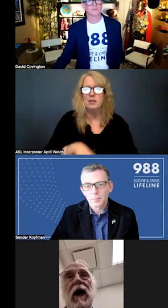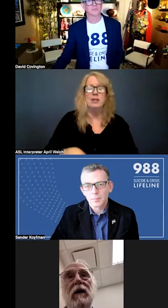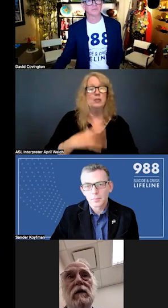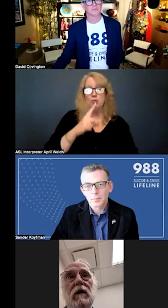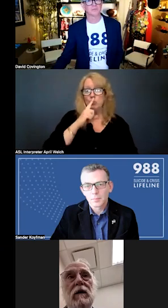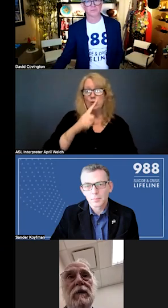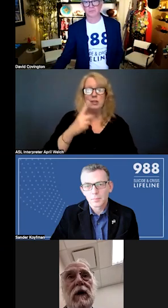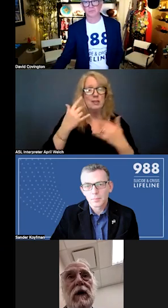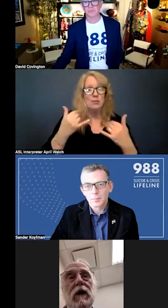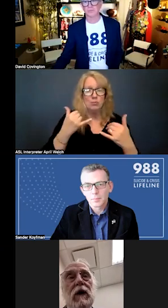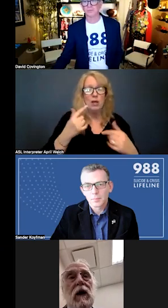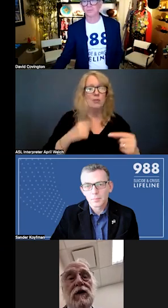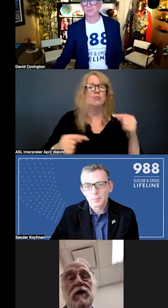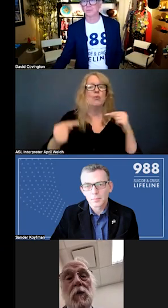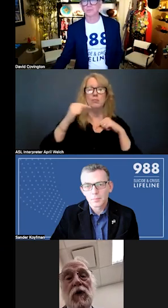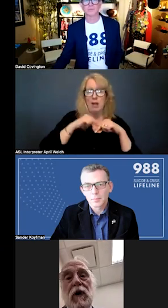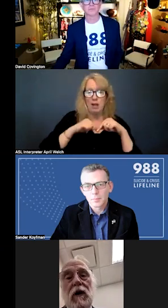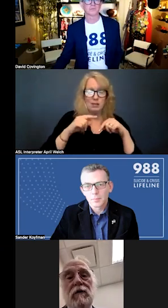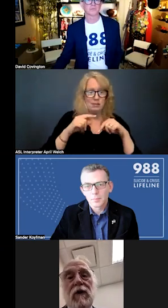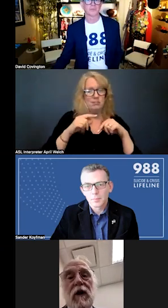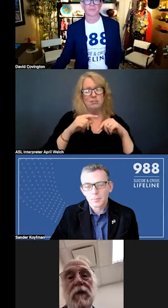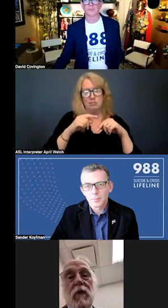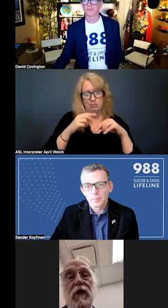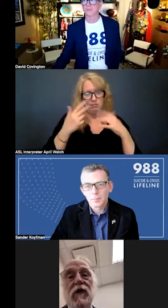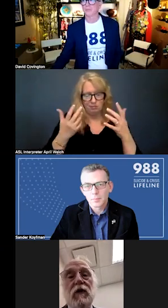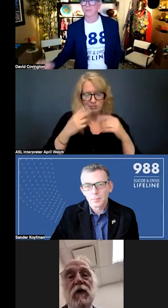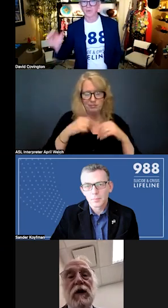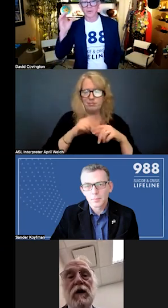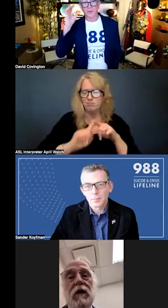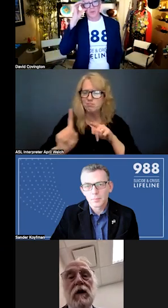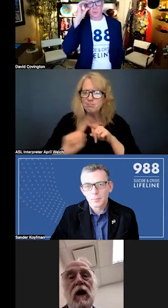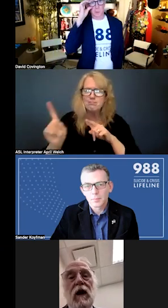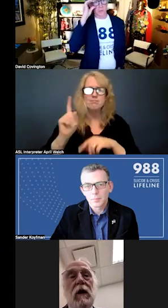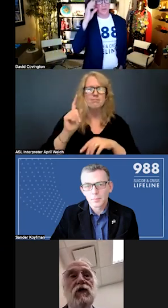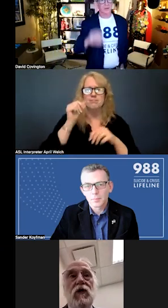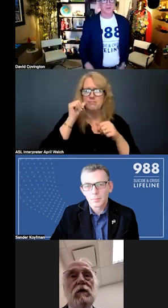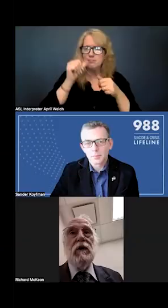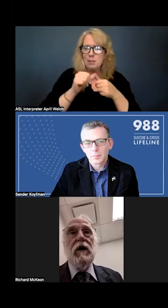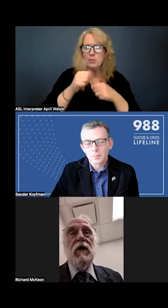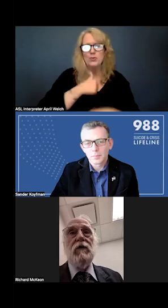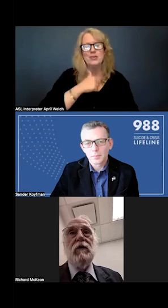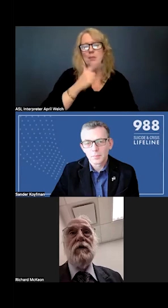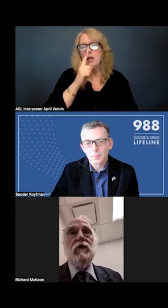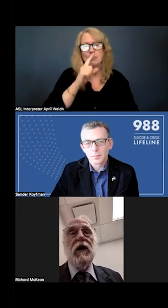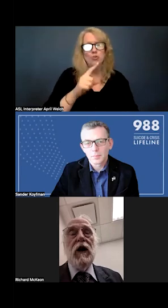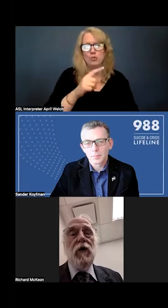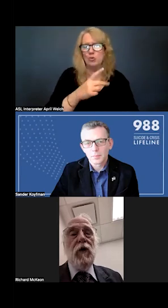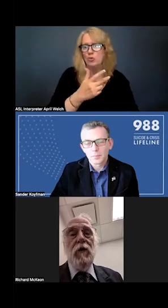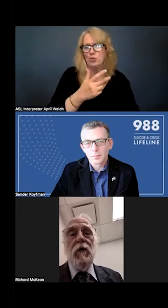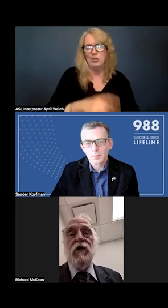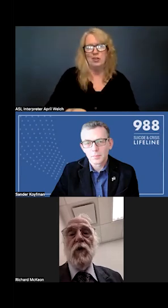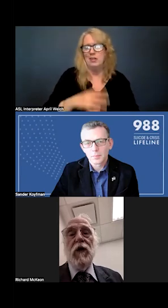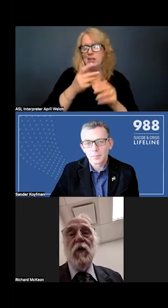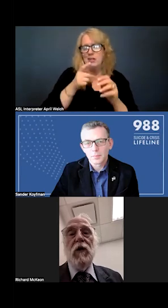brings back a number of memories, including, I'm sure, virtually